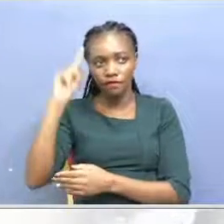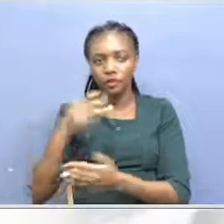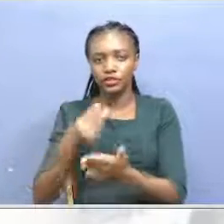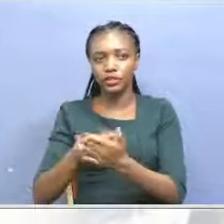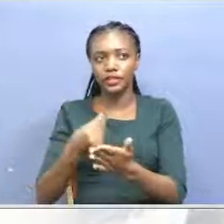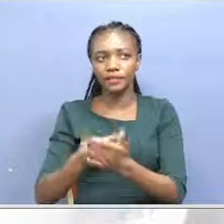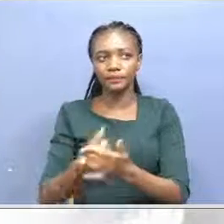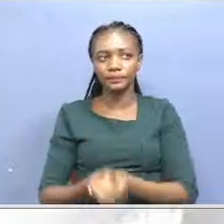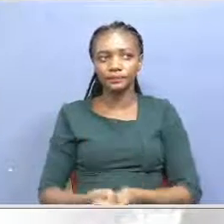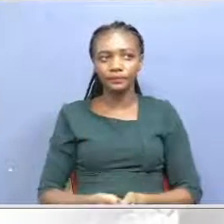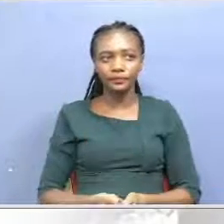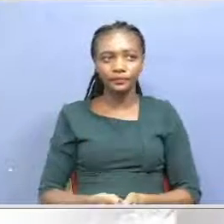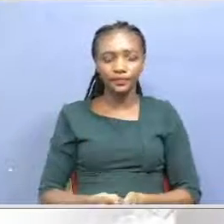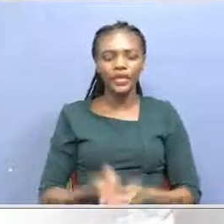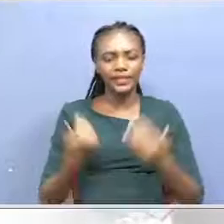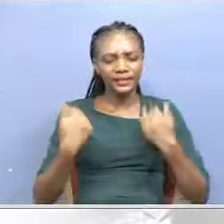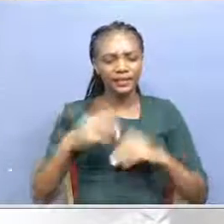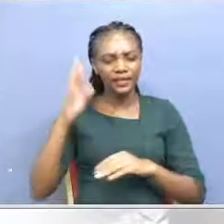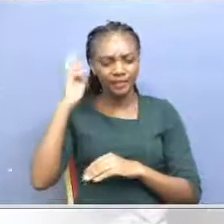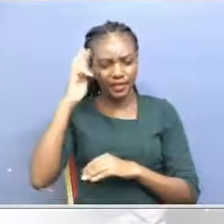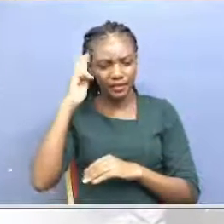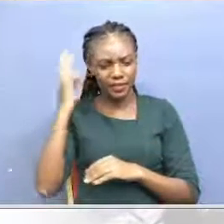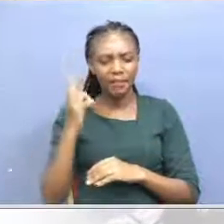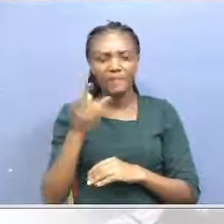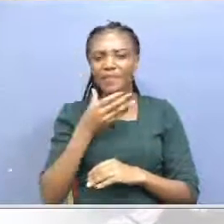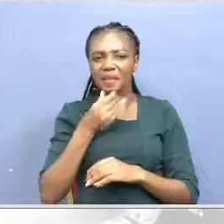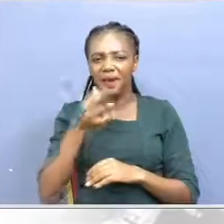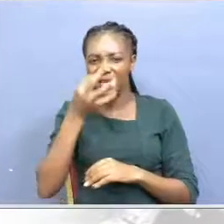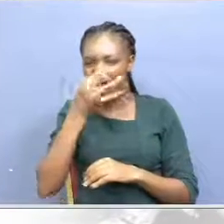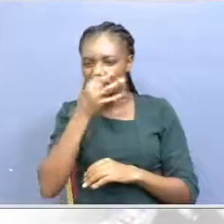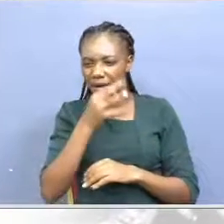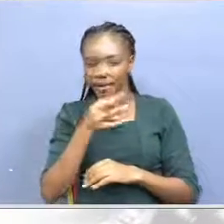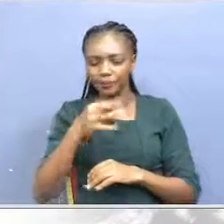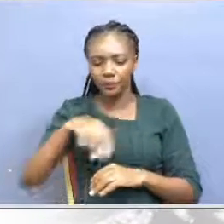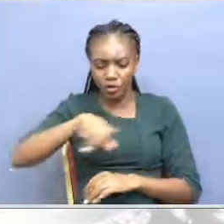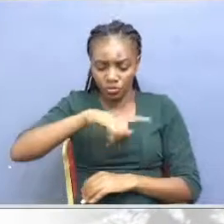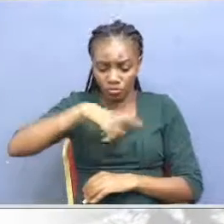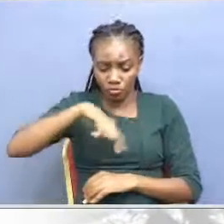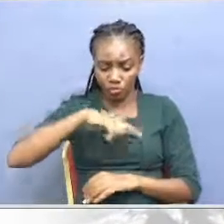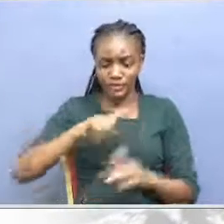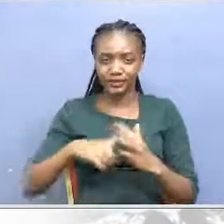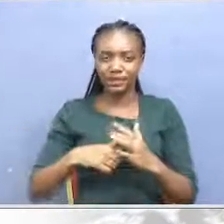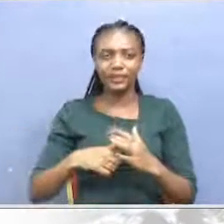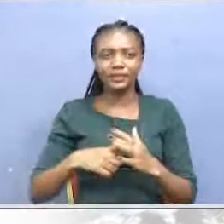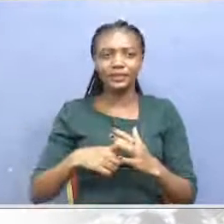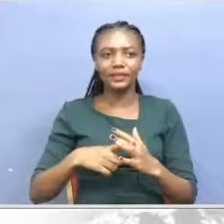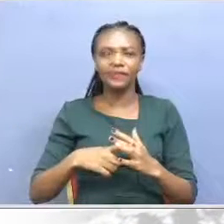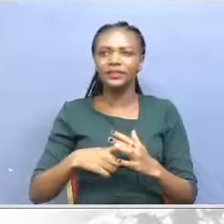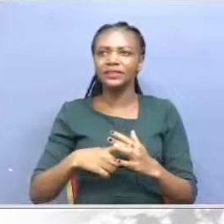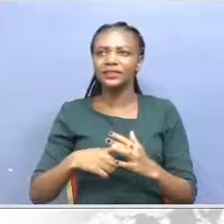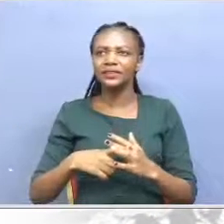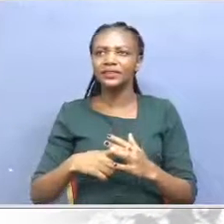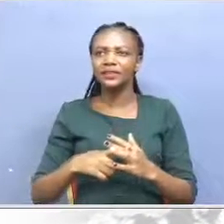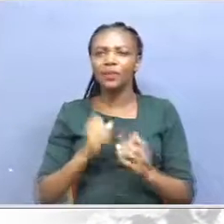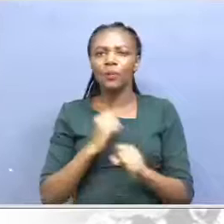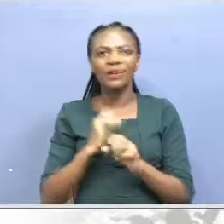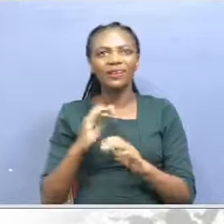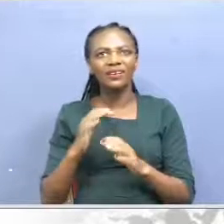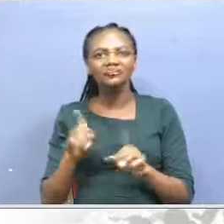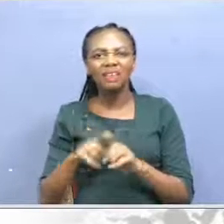treasury. Nakumbuka mse Kibaki, tulianza kwa wabunge mwaka wa